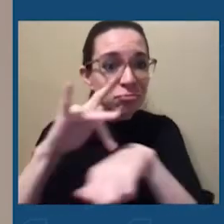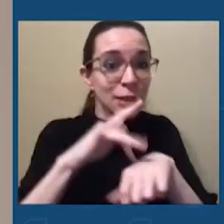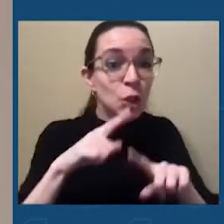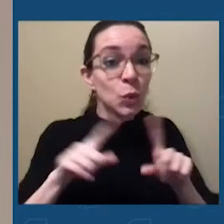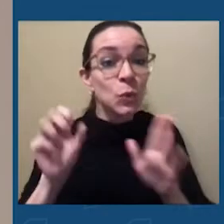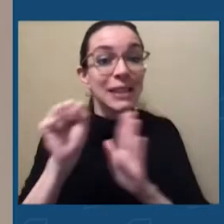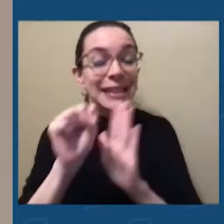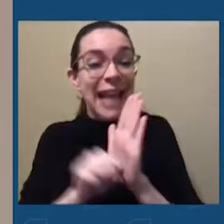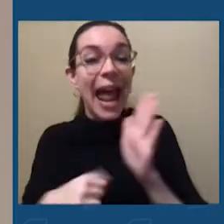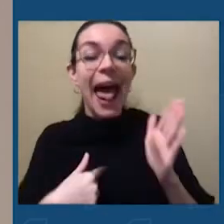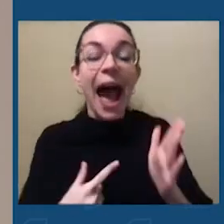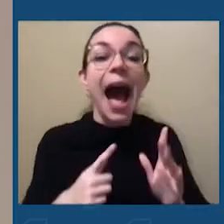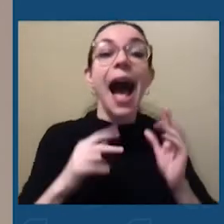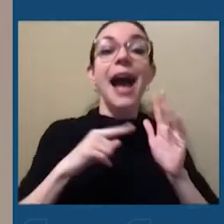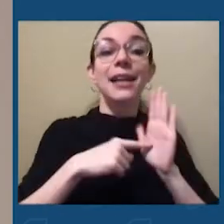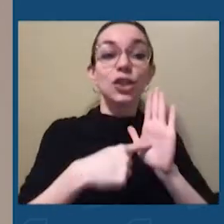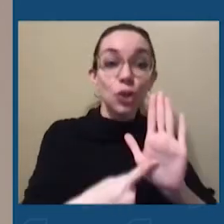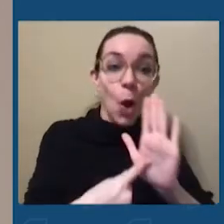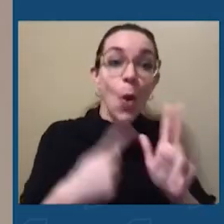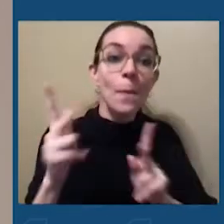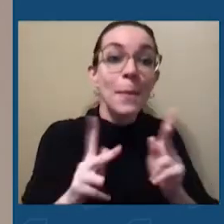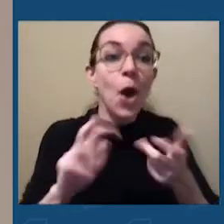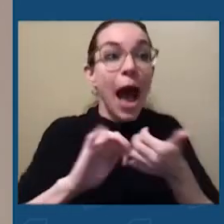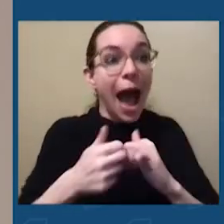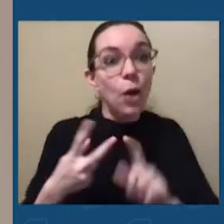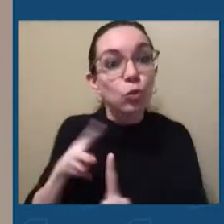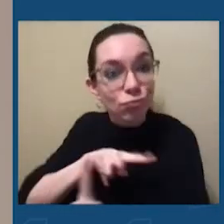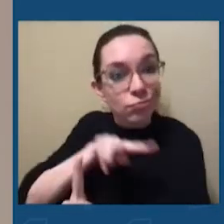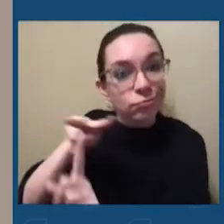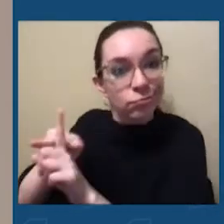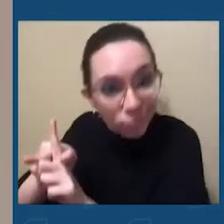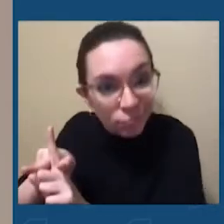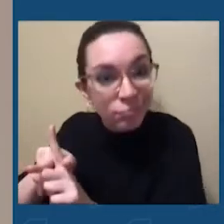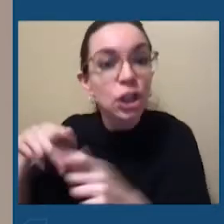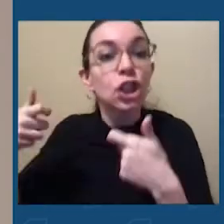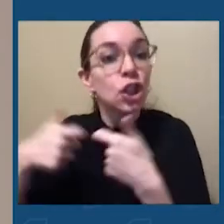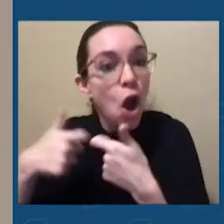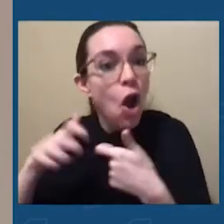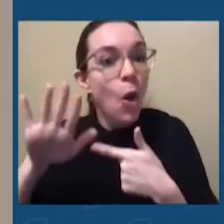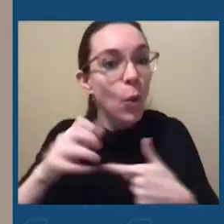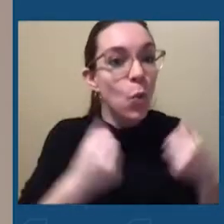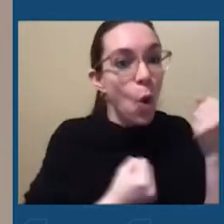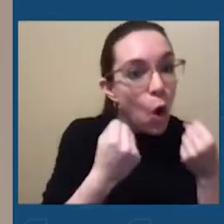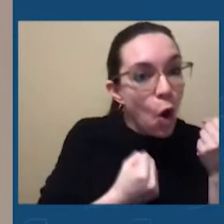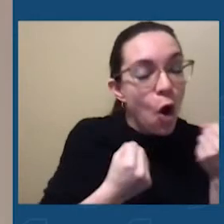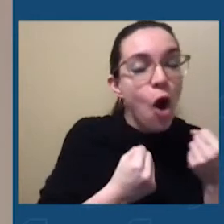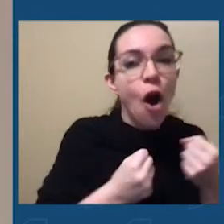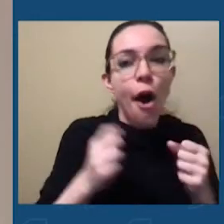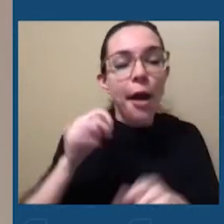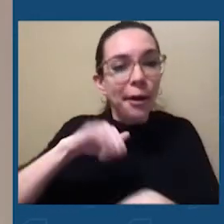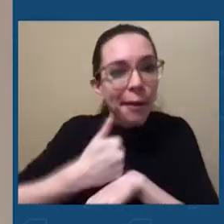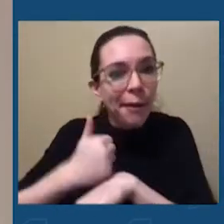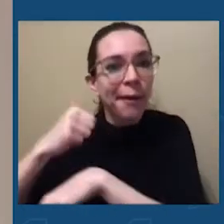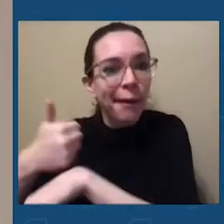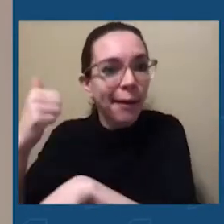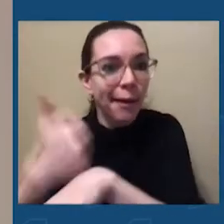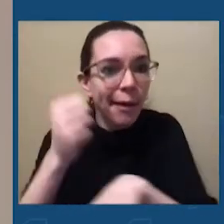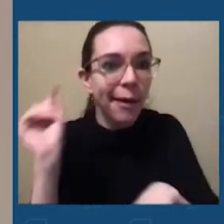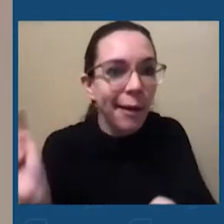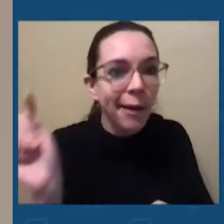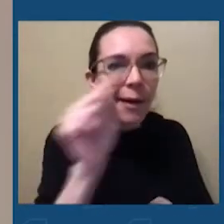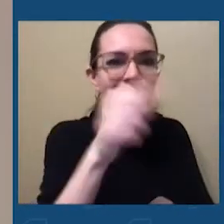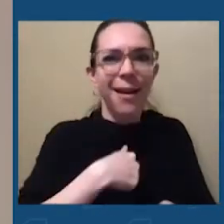people how to charge when we put in new charging stations all over the thruway and at convenience stores. So I have seen the future